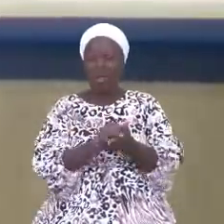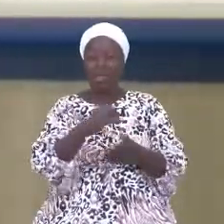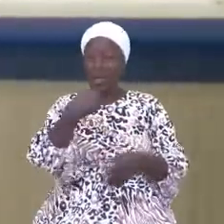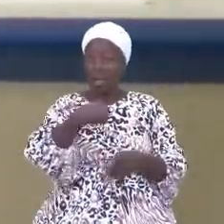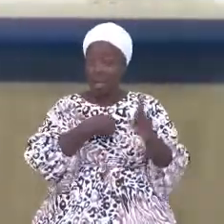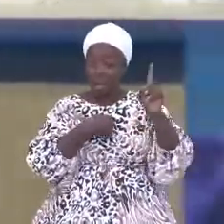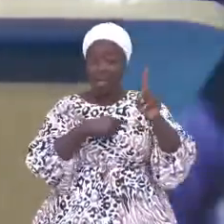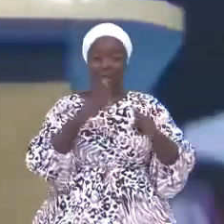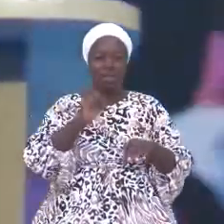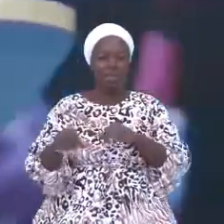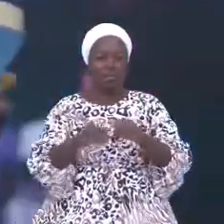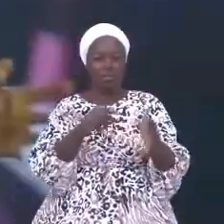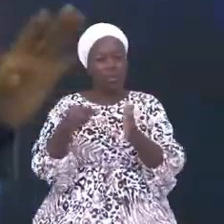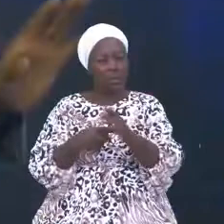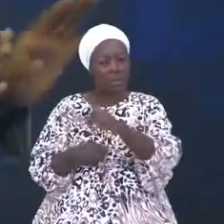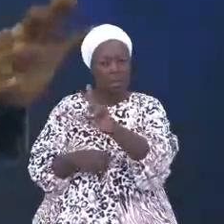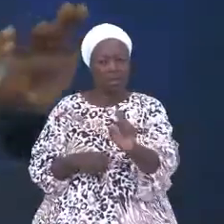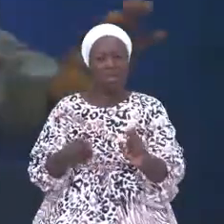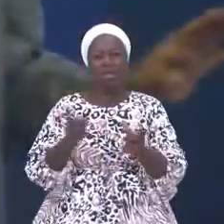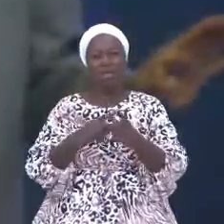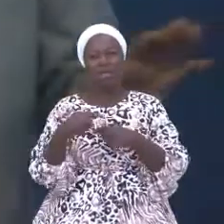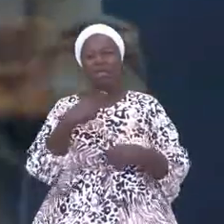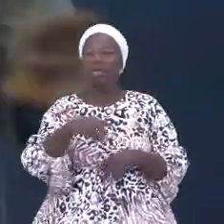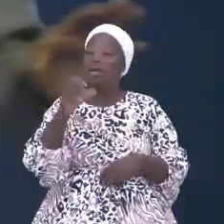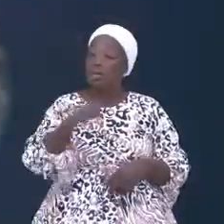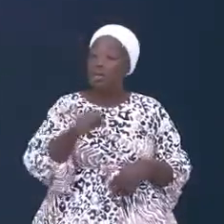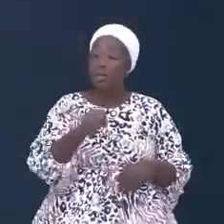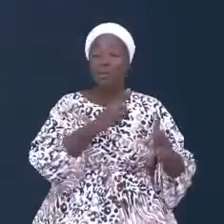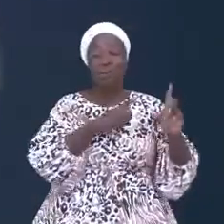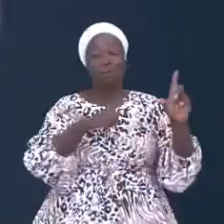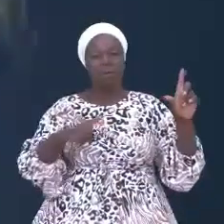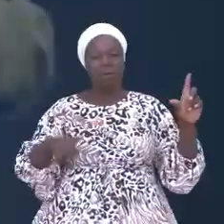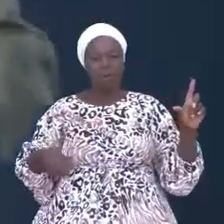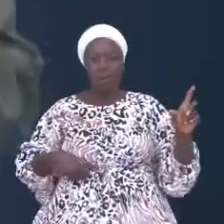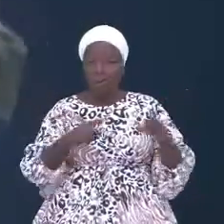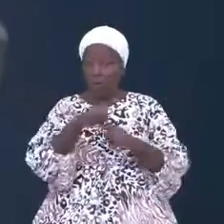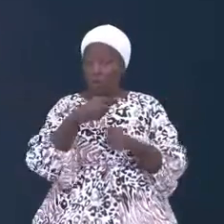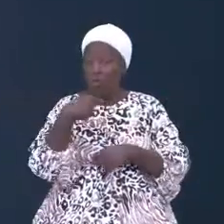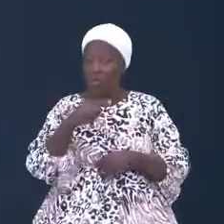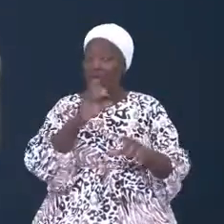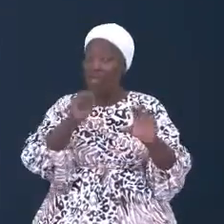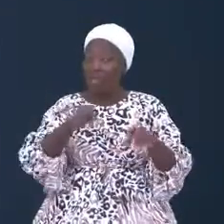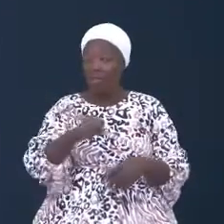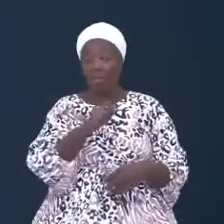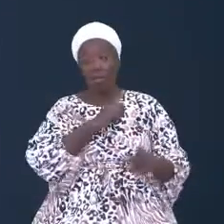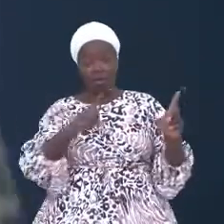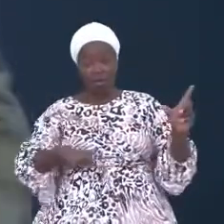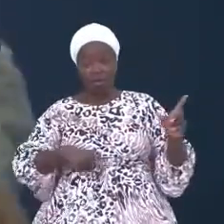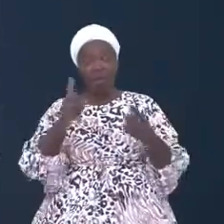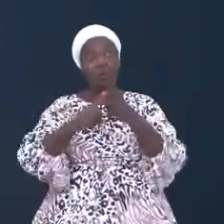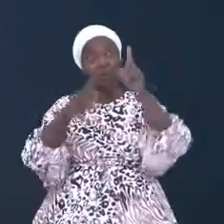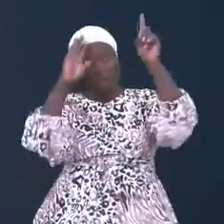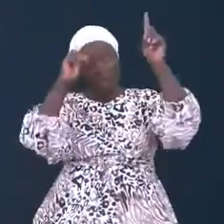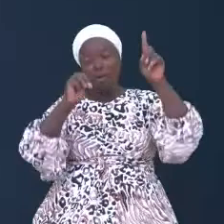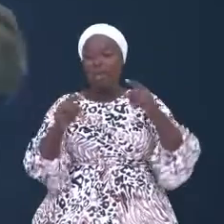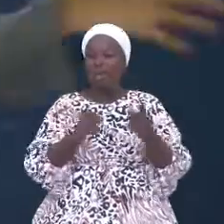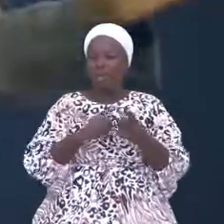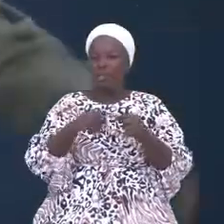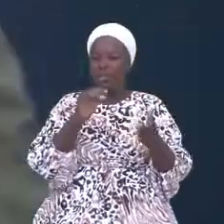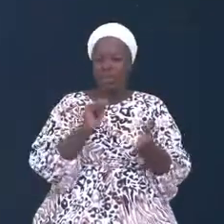I can do this? And he said, yes, Lord. When you say yes, Lord, unto him,